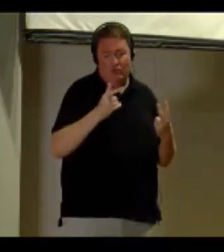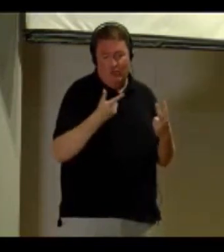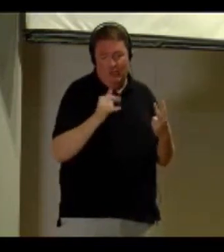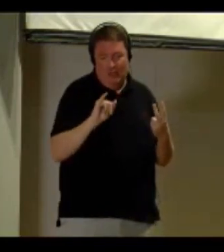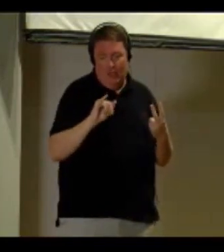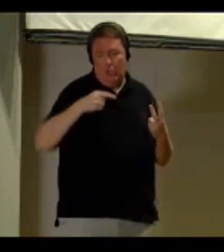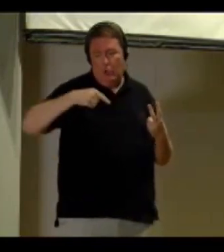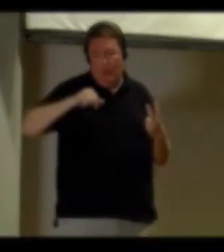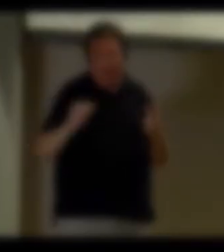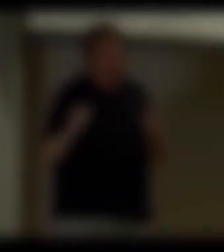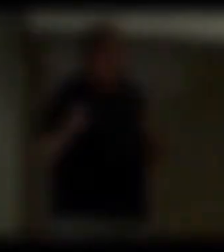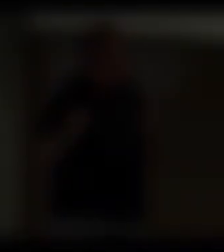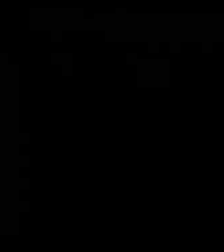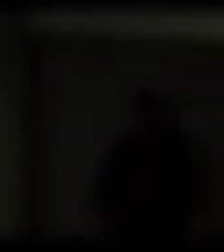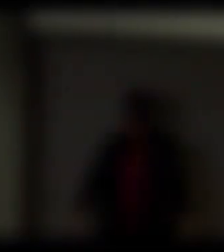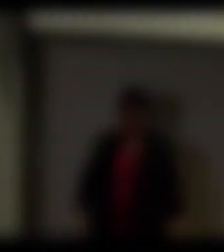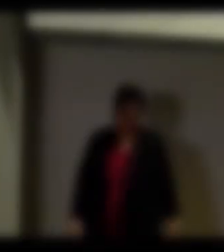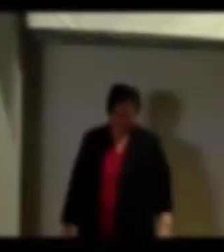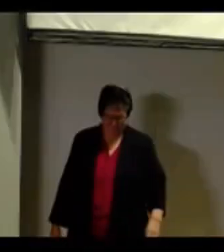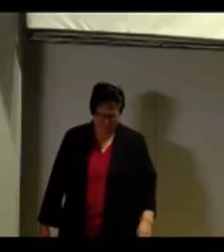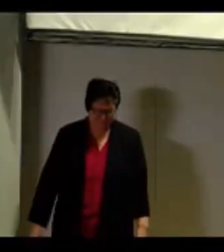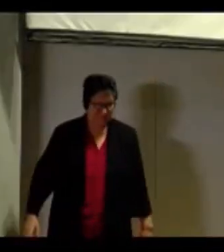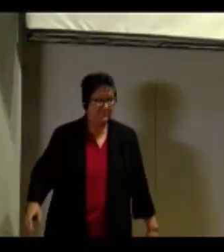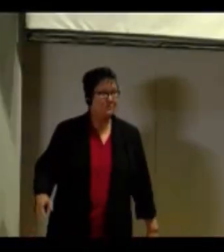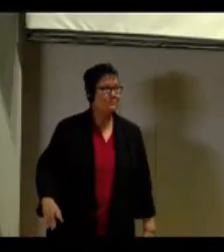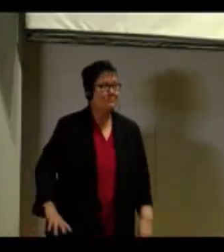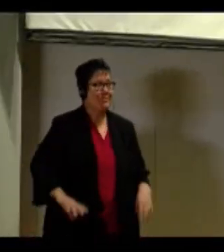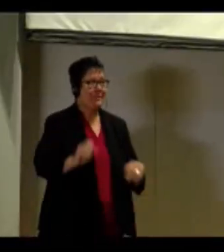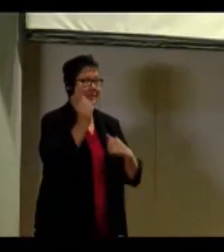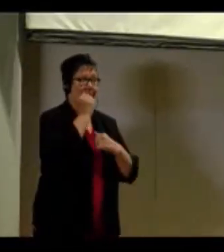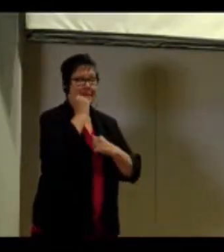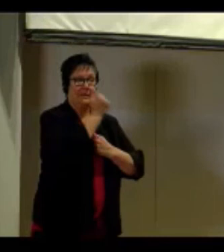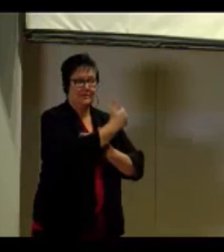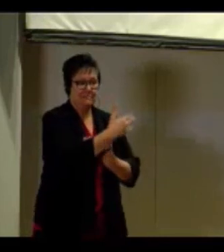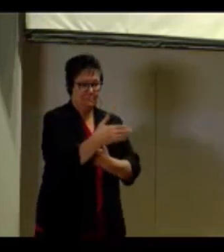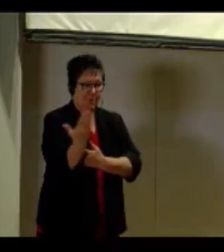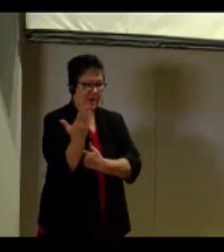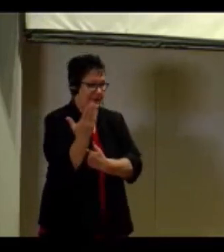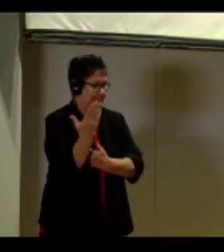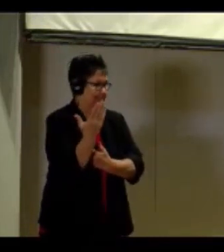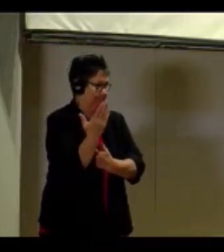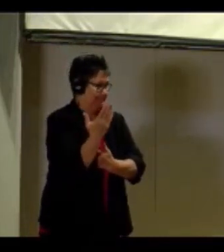SIDIGQA. Thanks so much. So good morning, everyone.